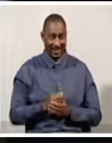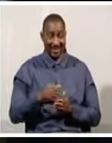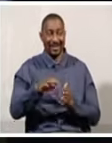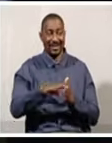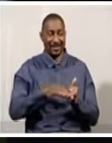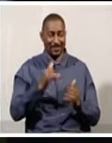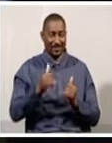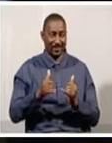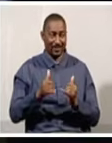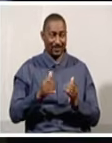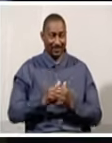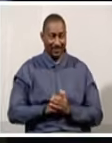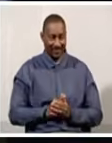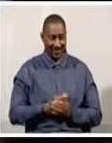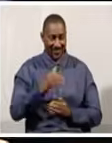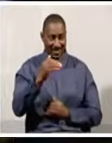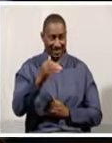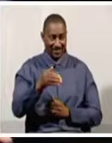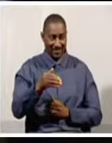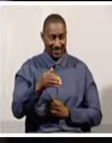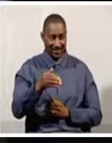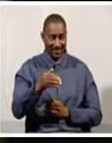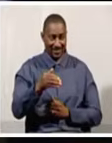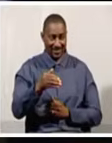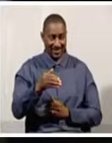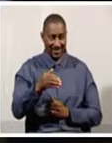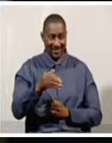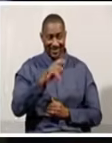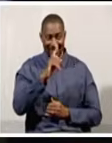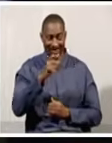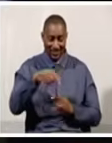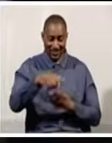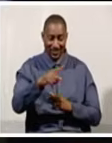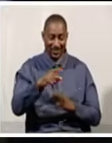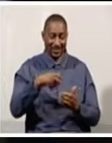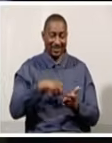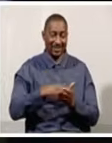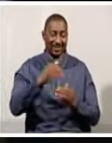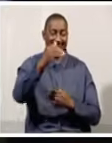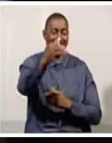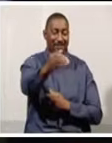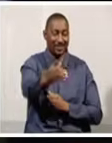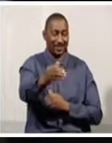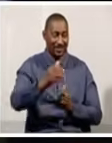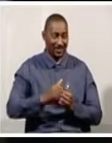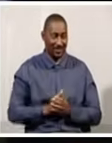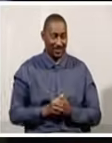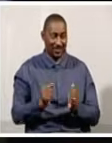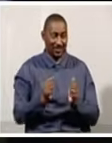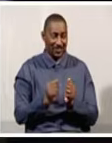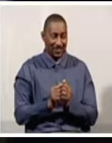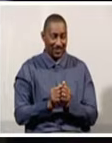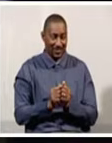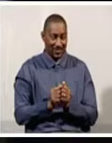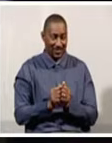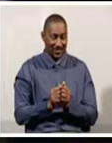Yeah. And no, after that, I was ushered all the way into the front seat. I was seated at the table with the governor, just a